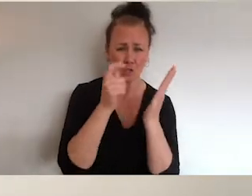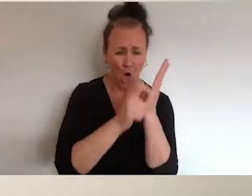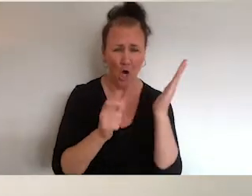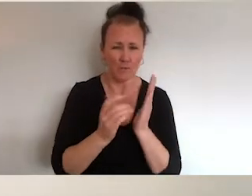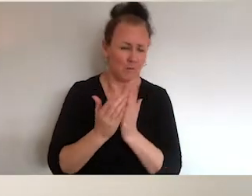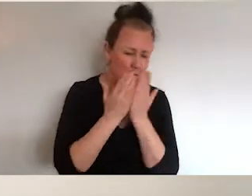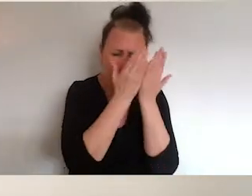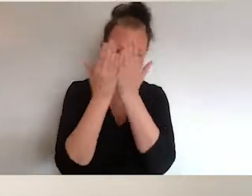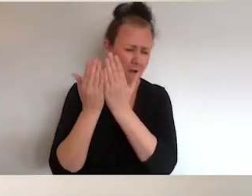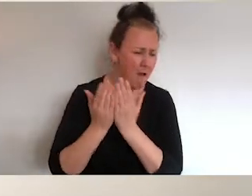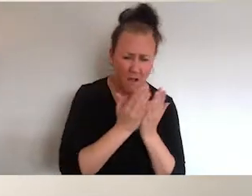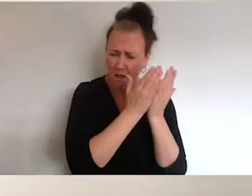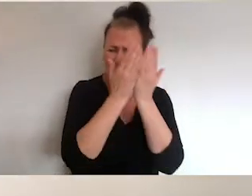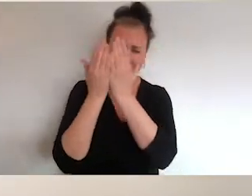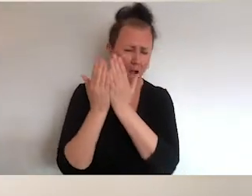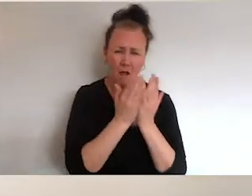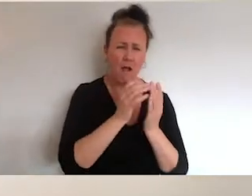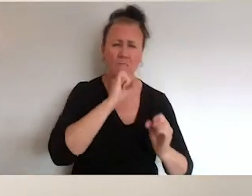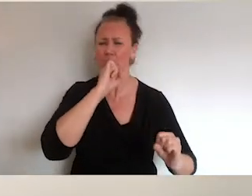to our necks.